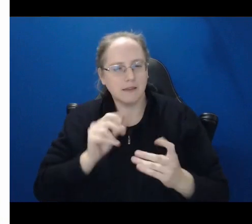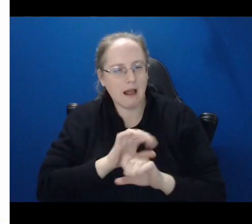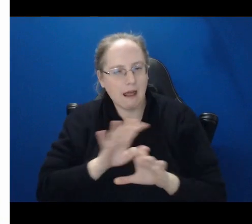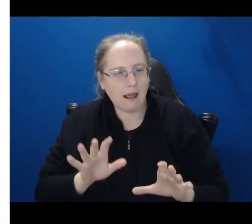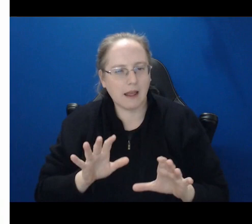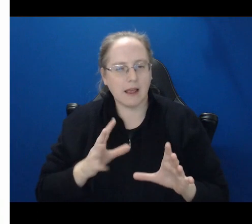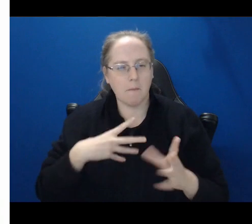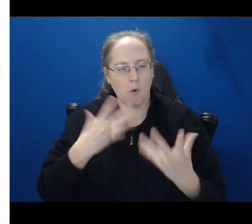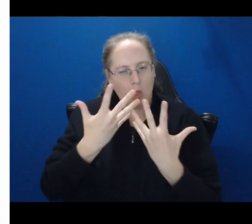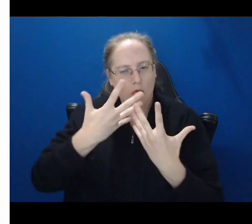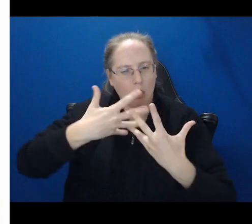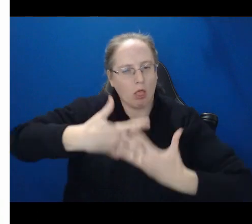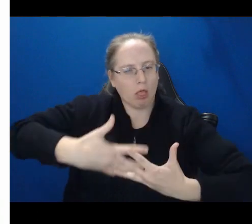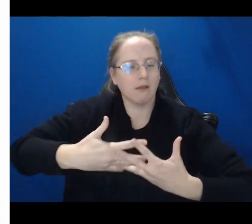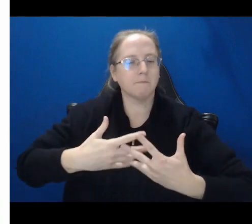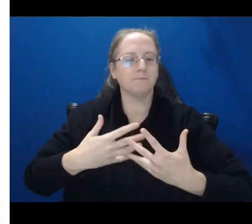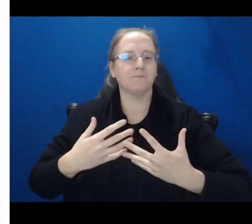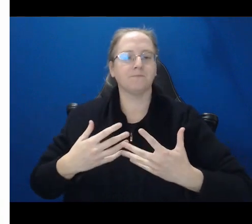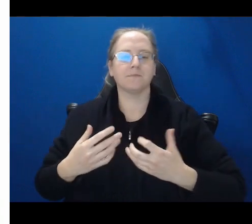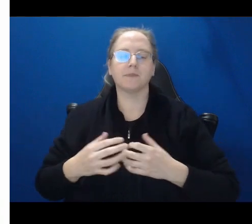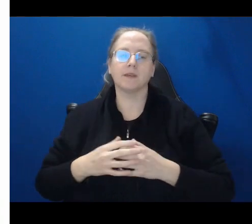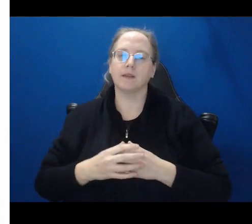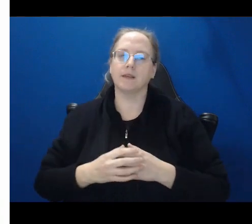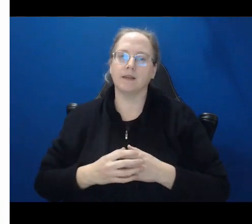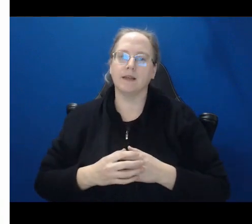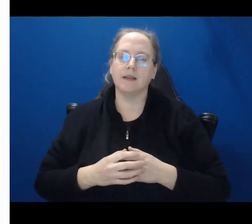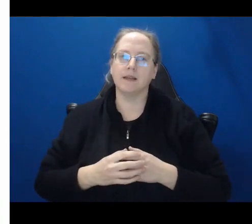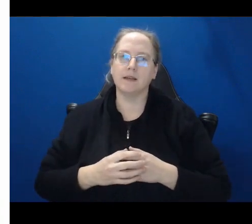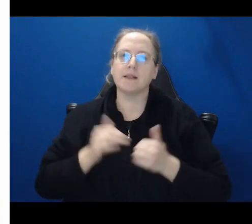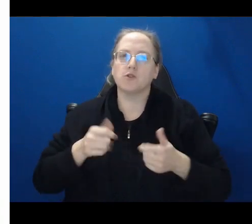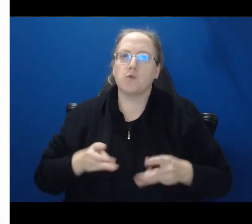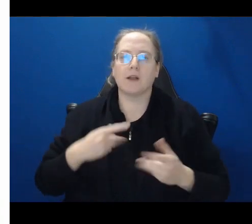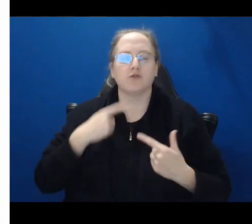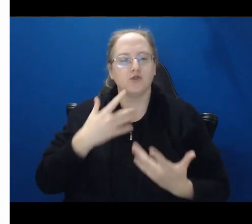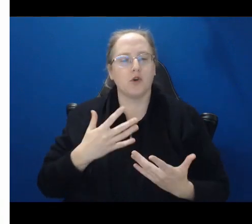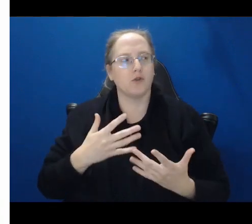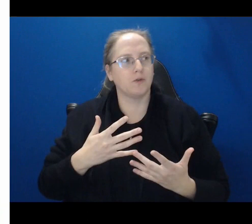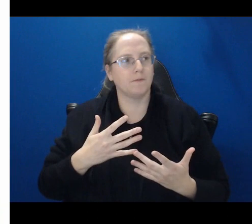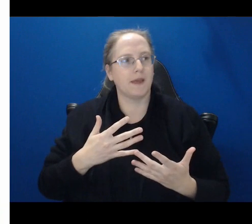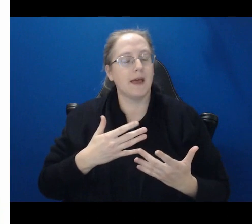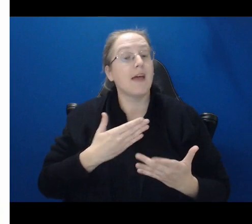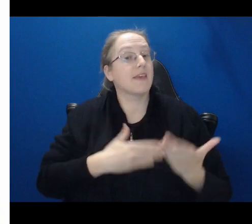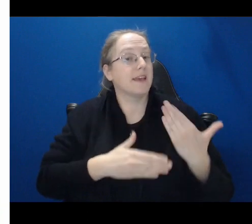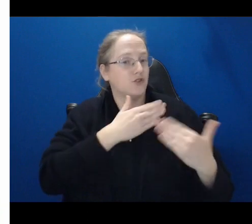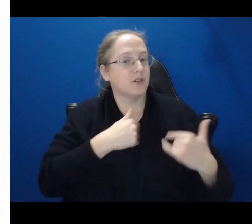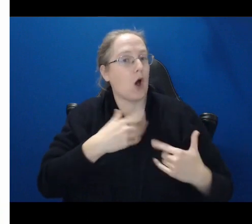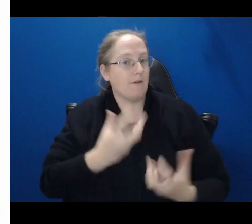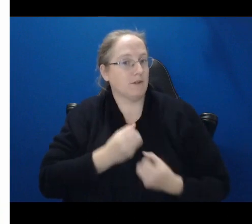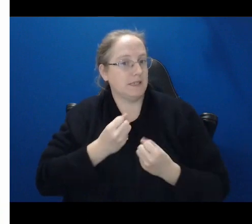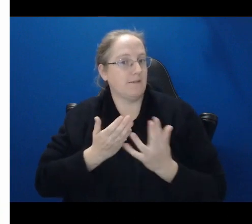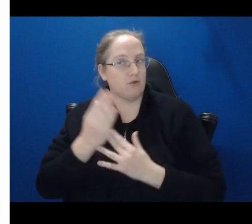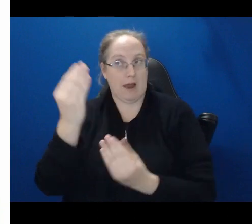of approaching particularly the sort of histories that I've received through my education as